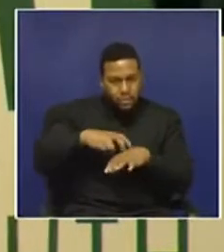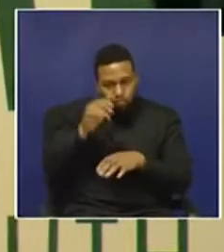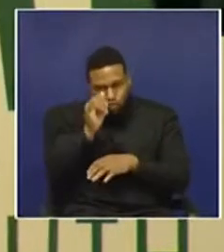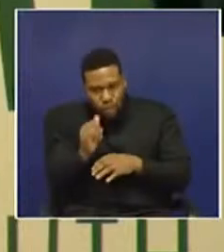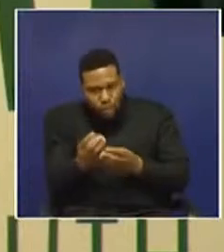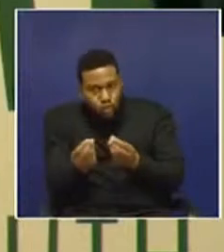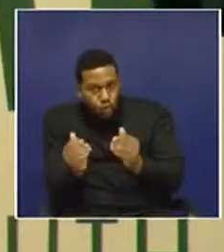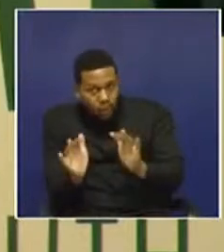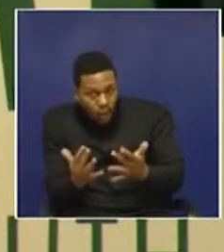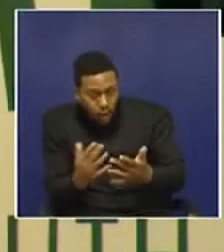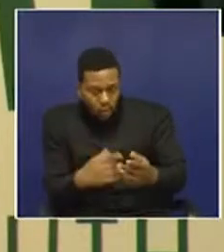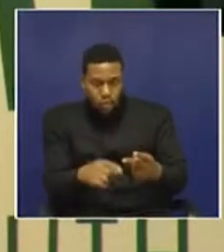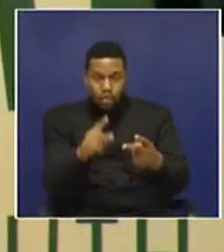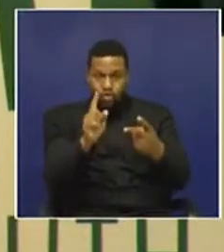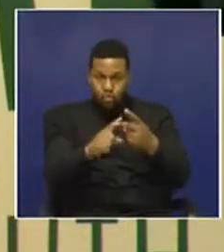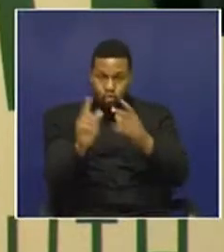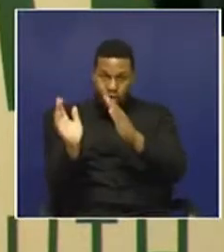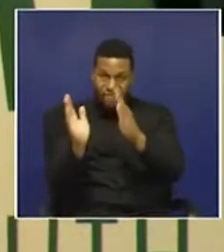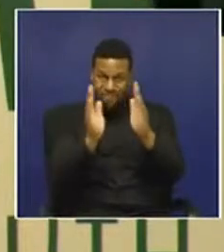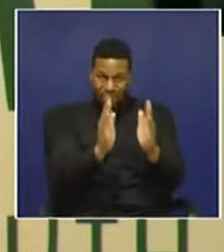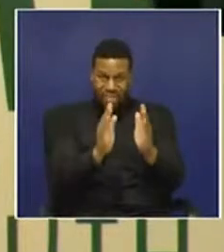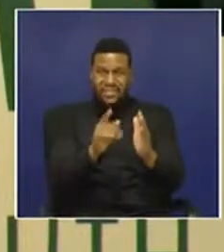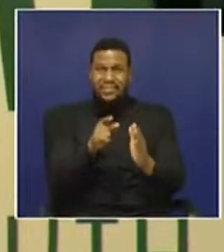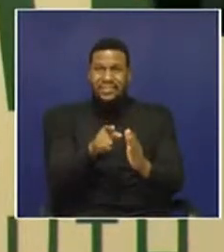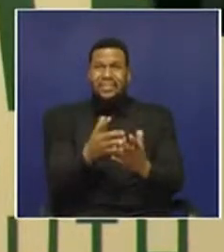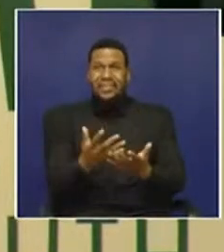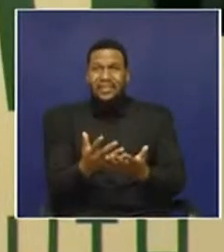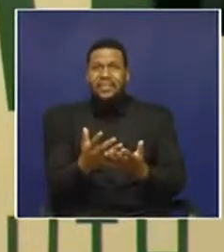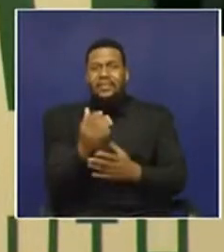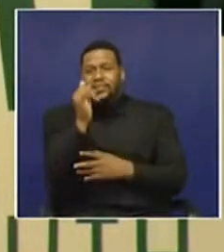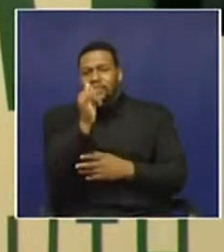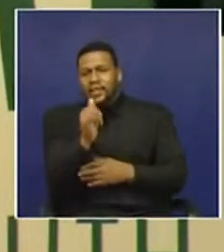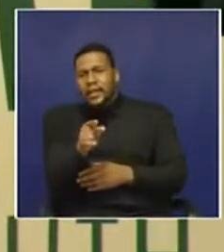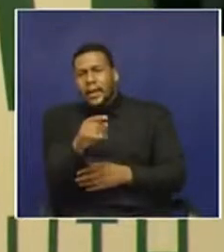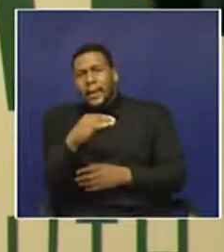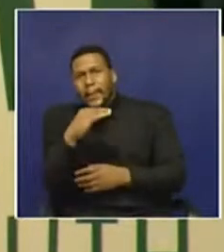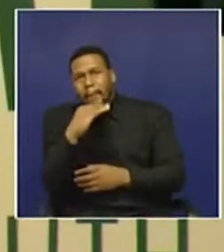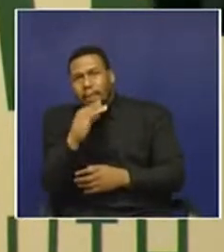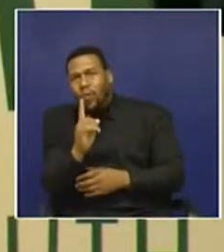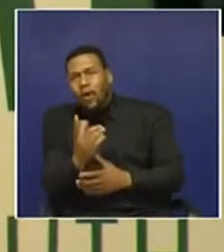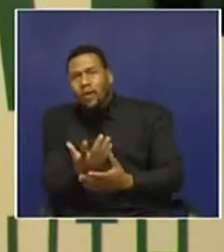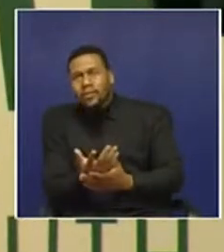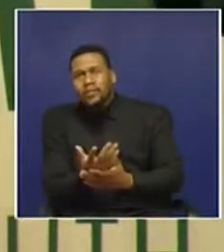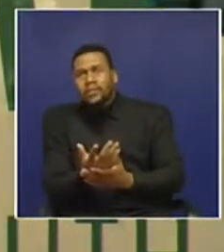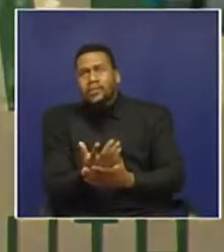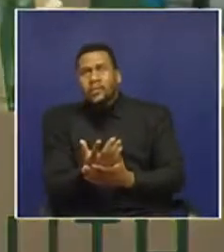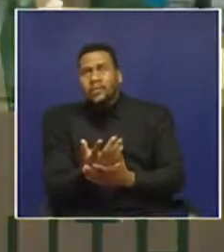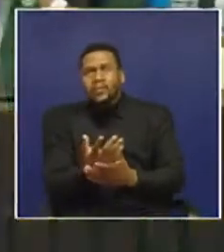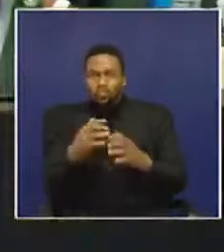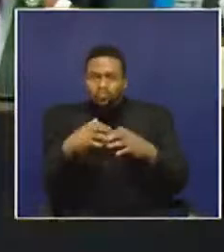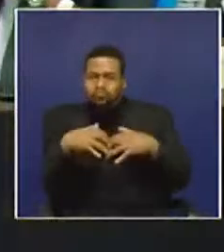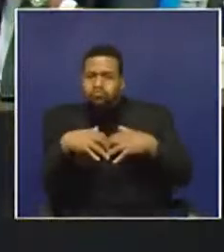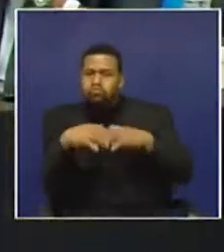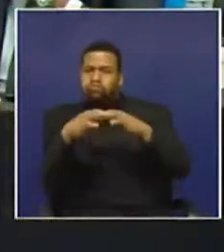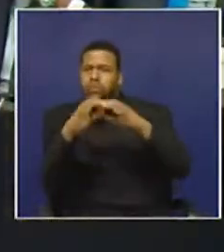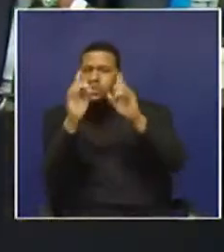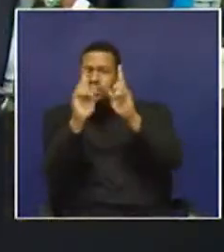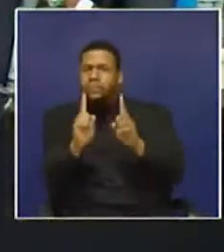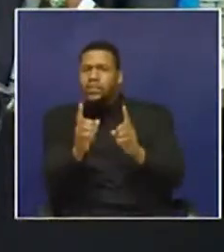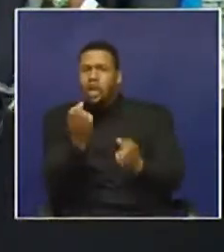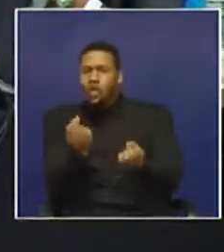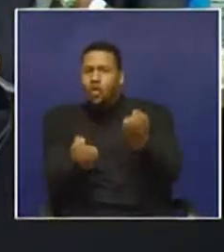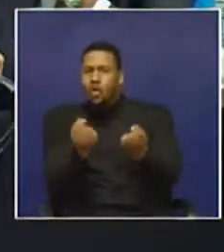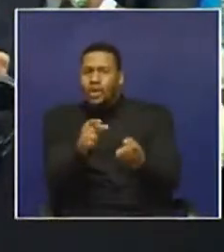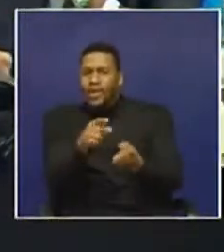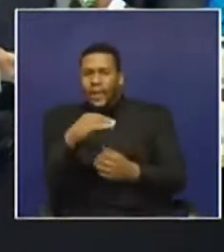to look at what does this mean, this establishment of this additional courts in terms of the number